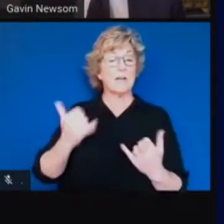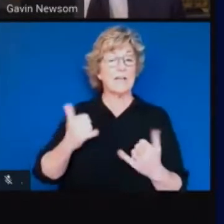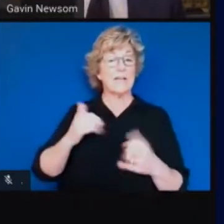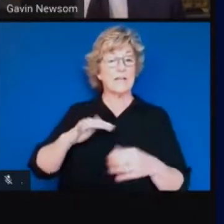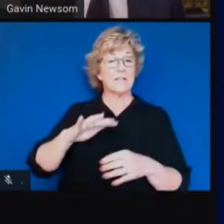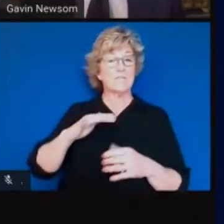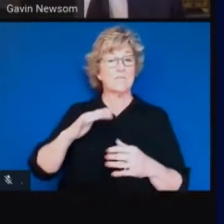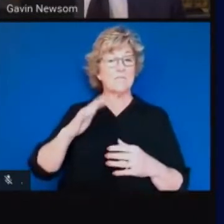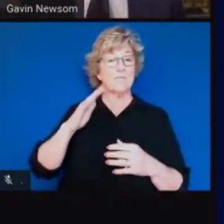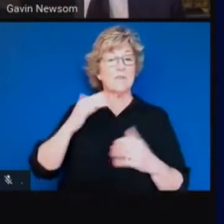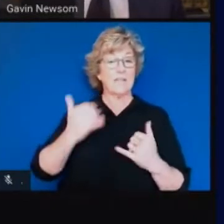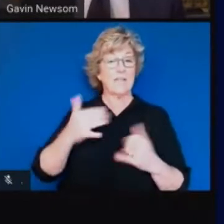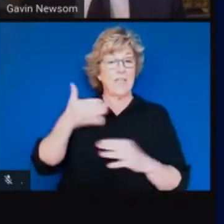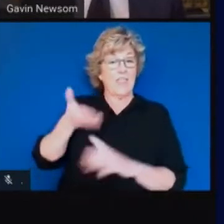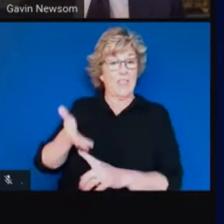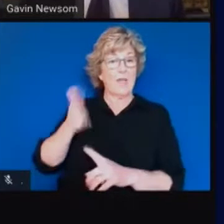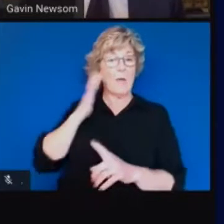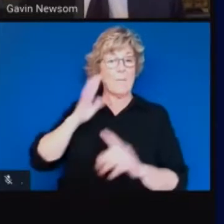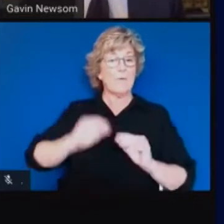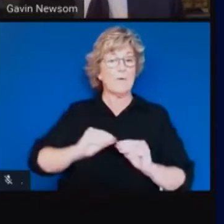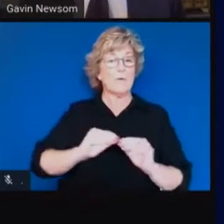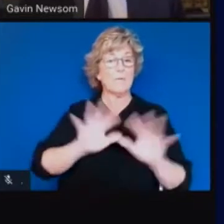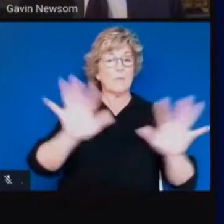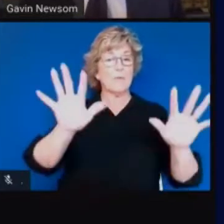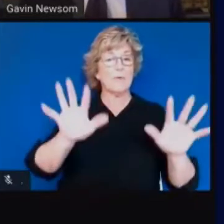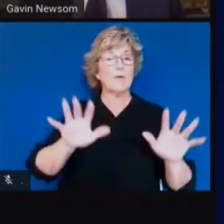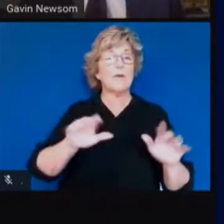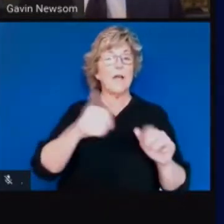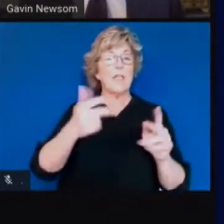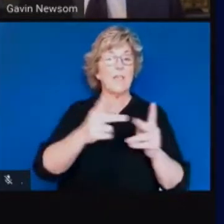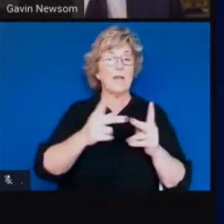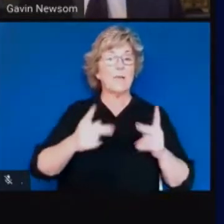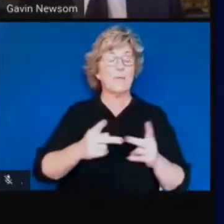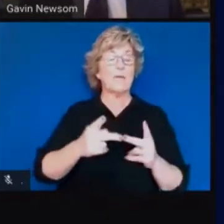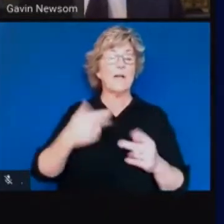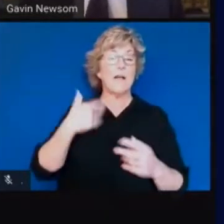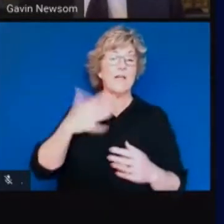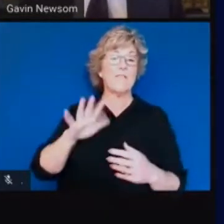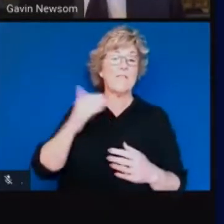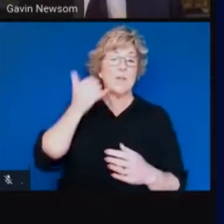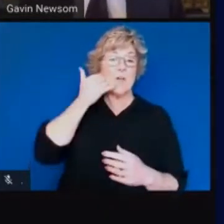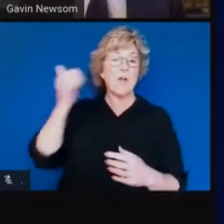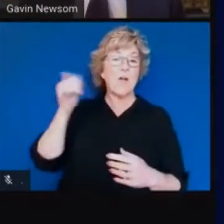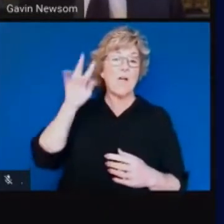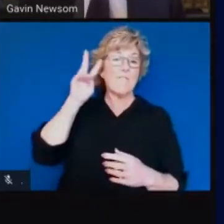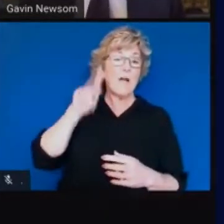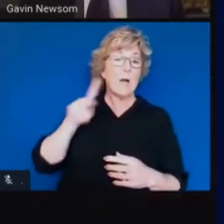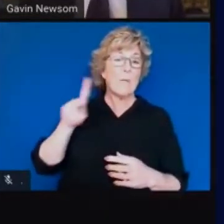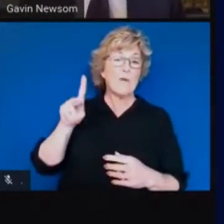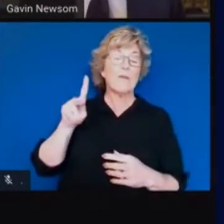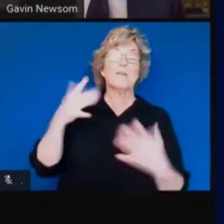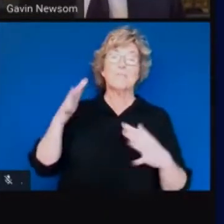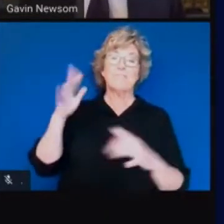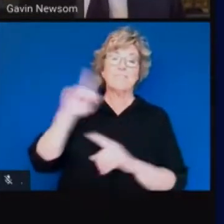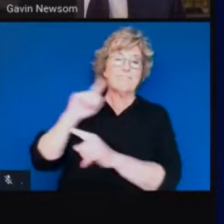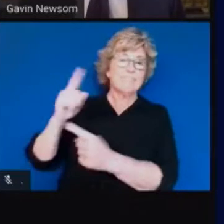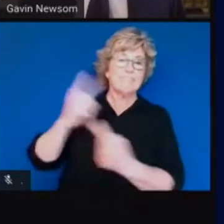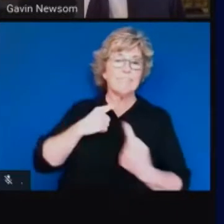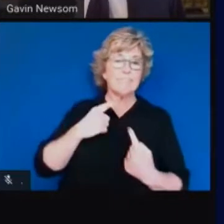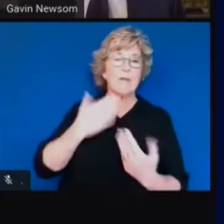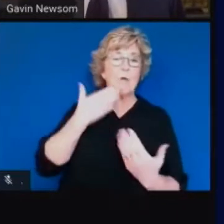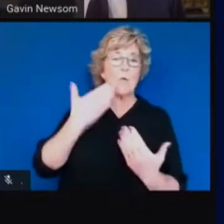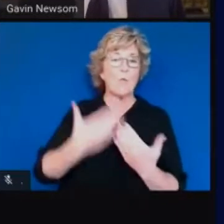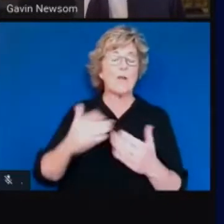of this week. I had a very good call with the Vice President. I want to thank the Vice President for his responsiveness